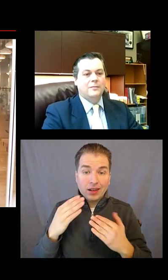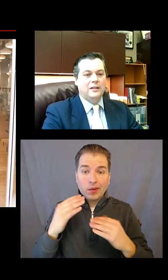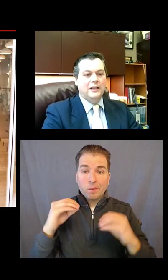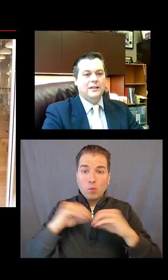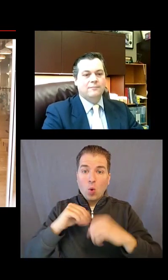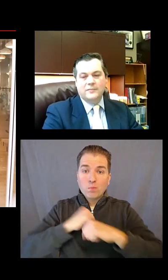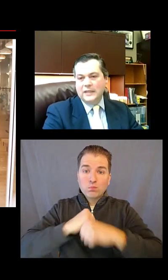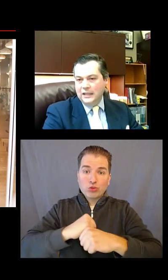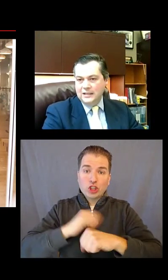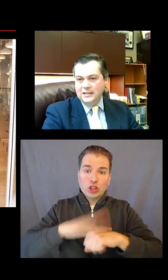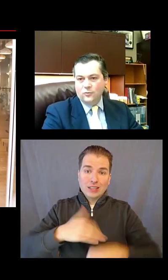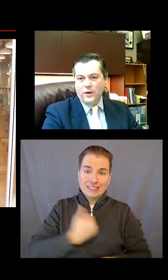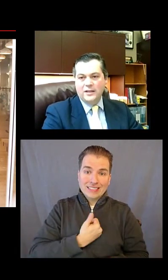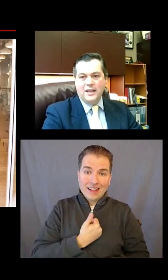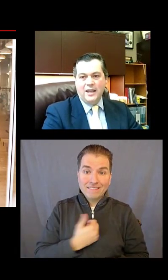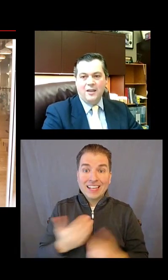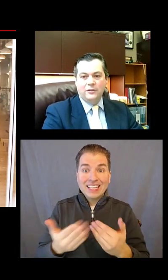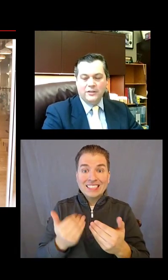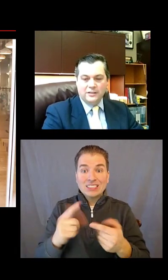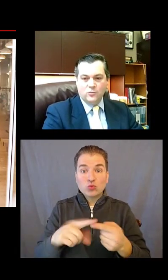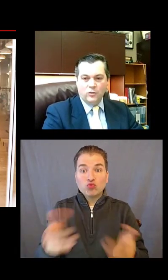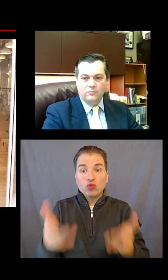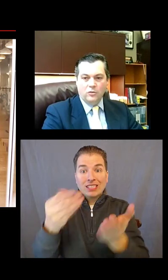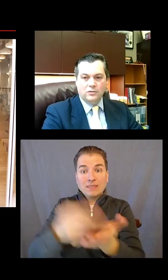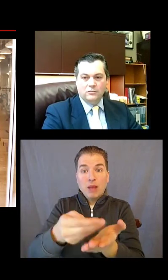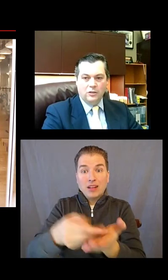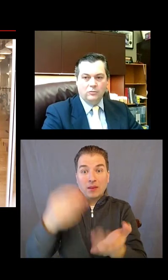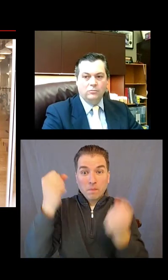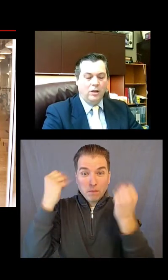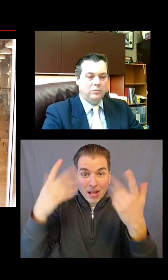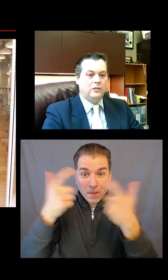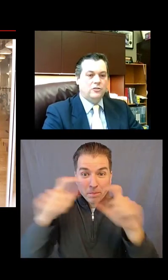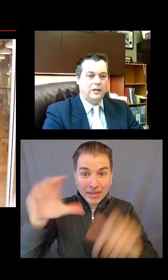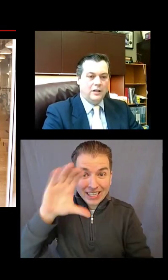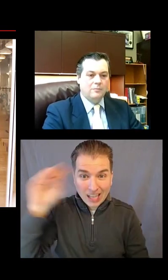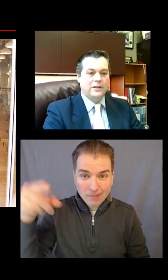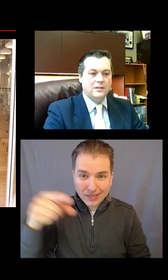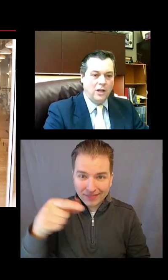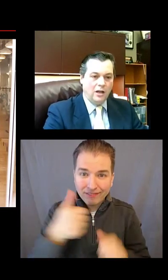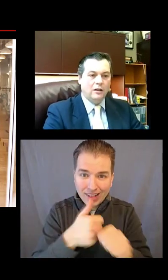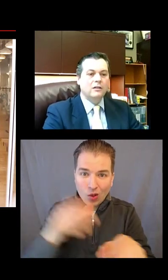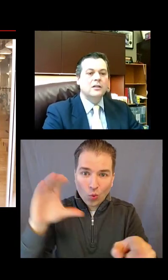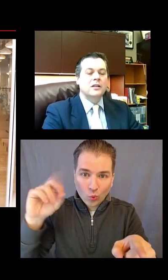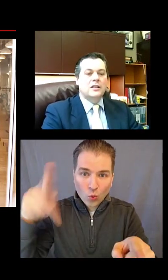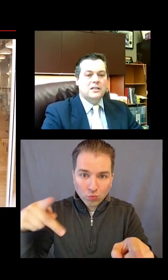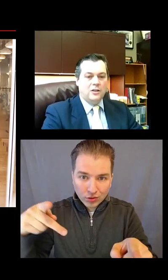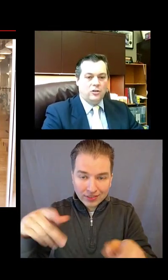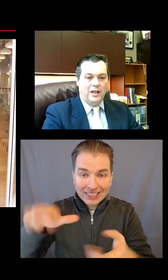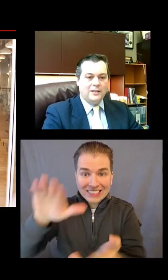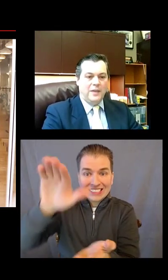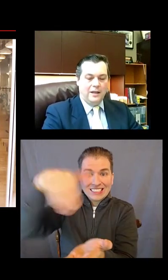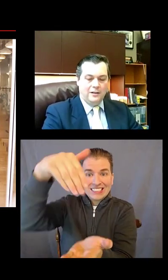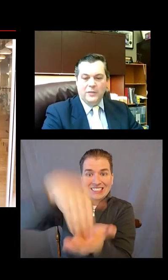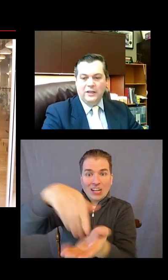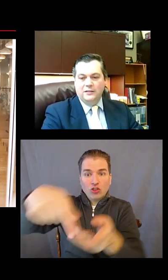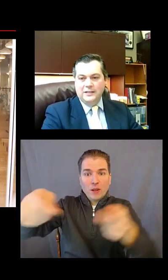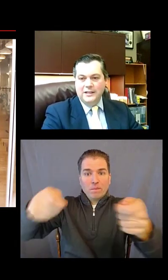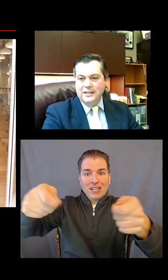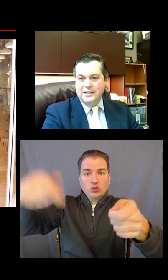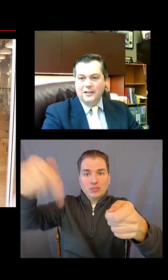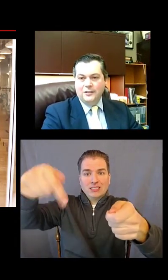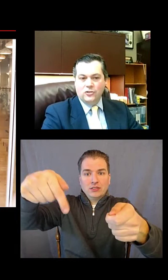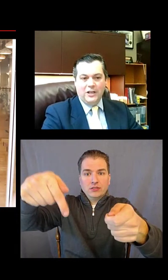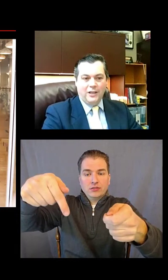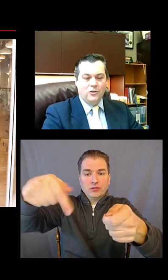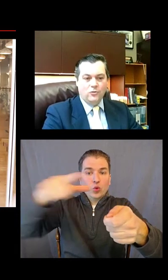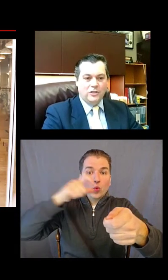personal liability, easy to raise capital. This is what most, publicly traded companies are. Centralized management. It's